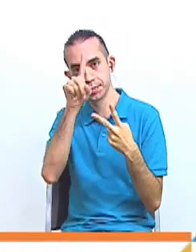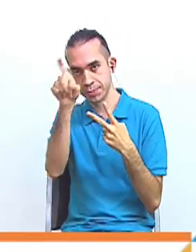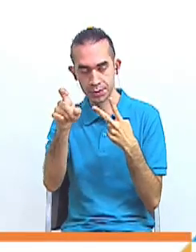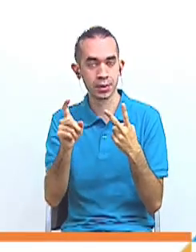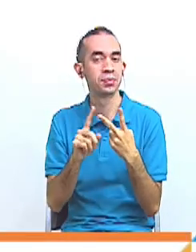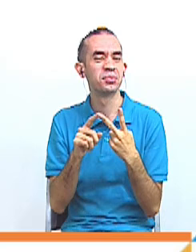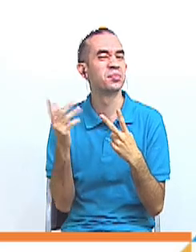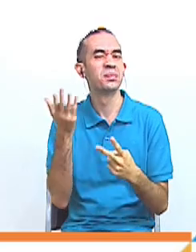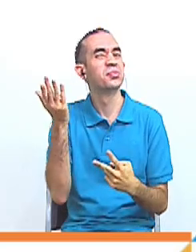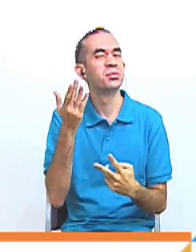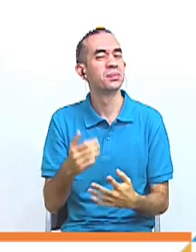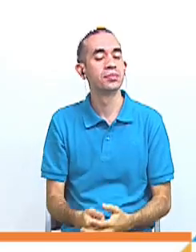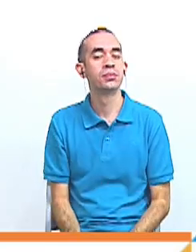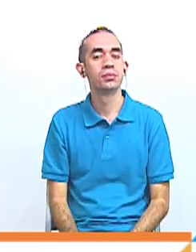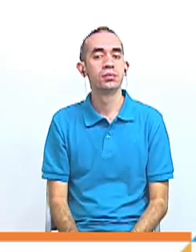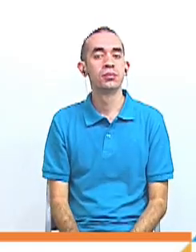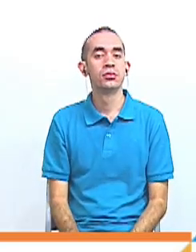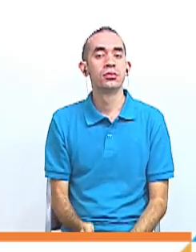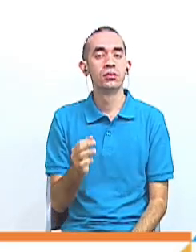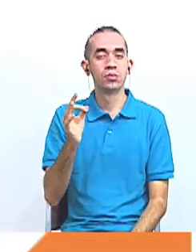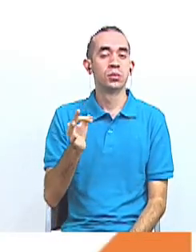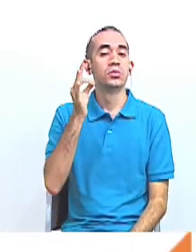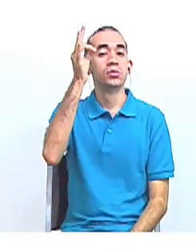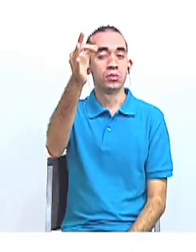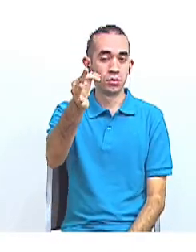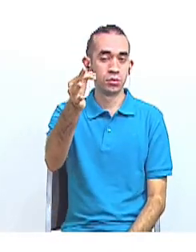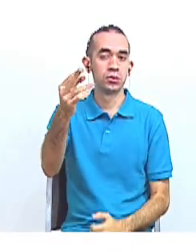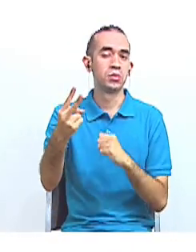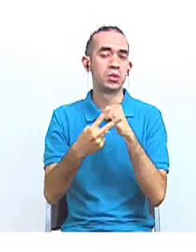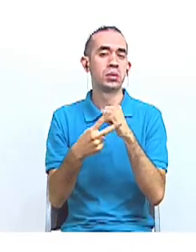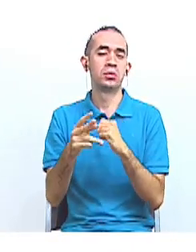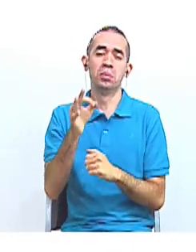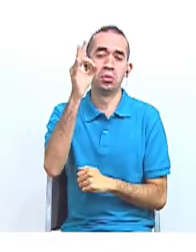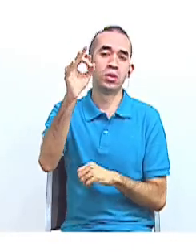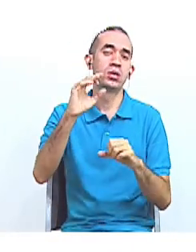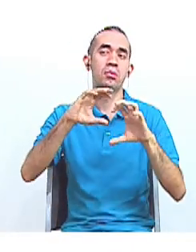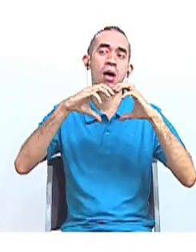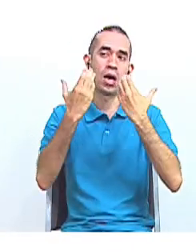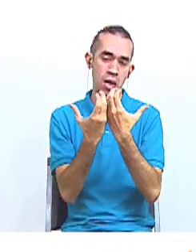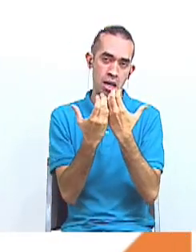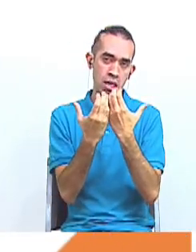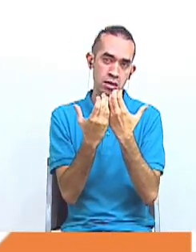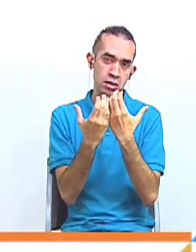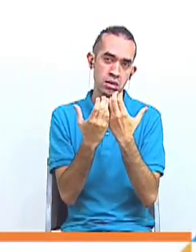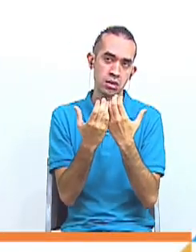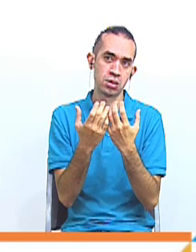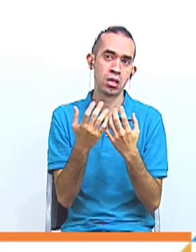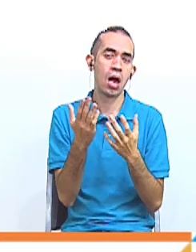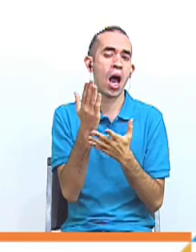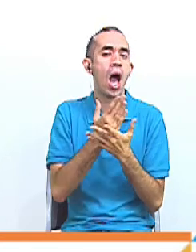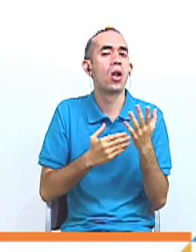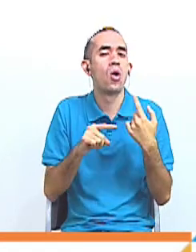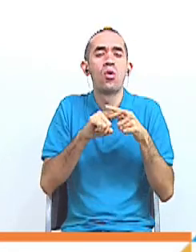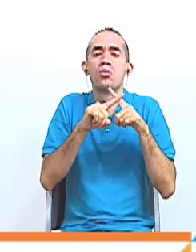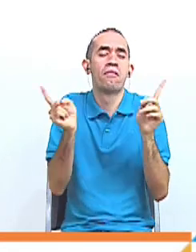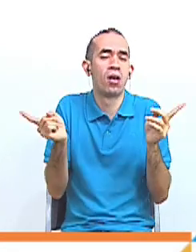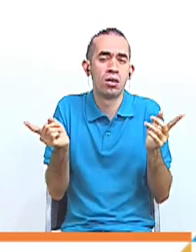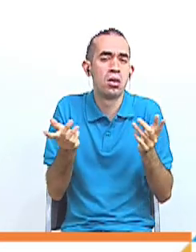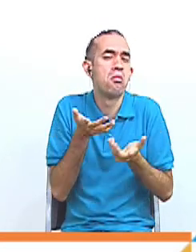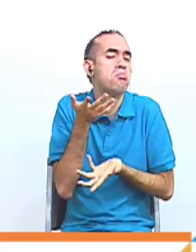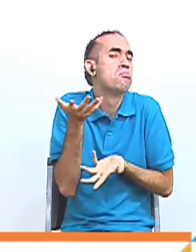you today is, next time, next class, what would you like to do differently?